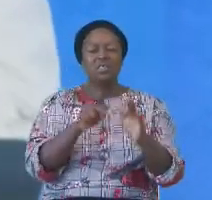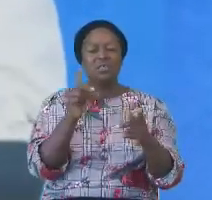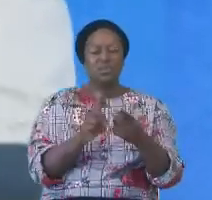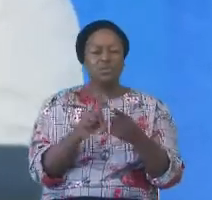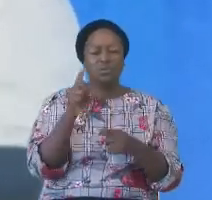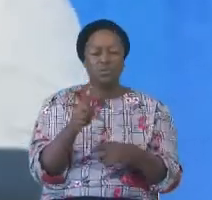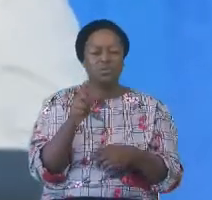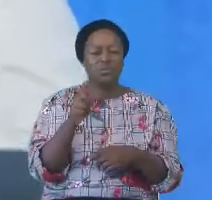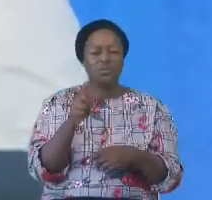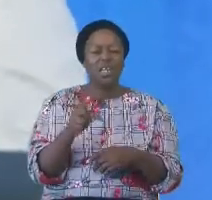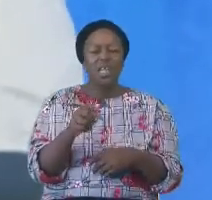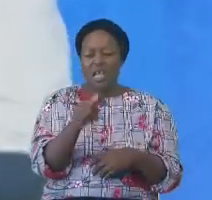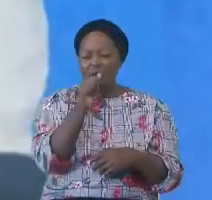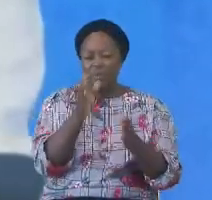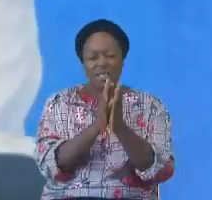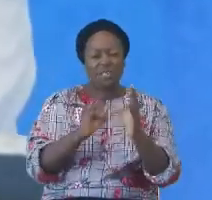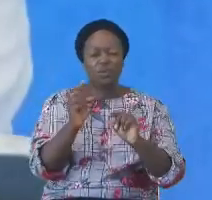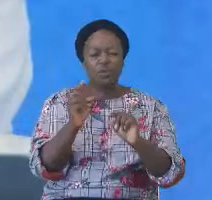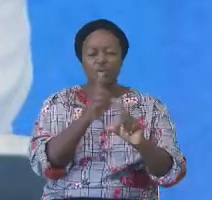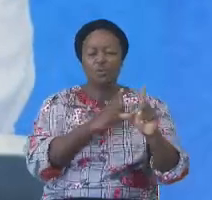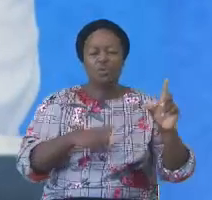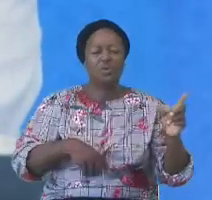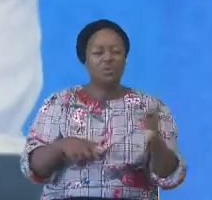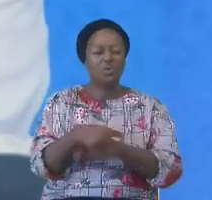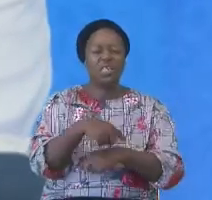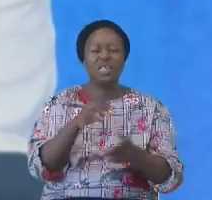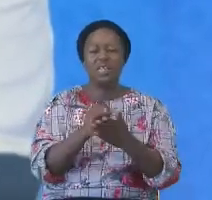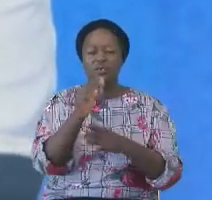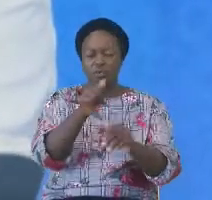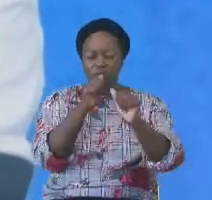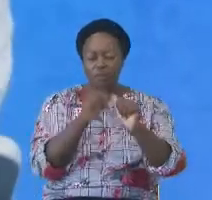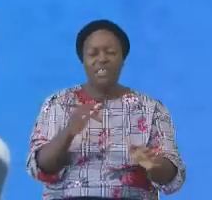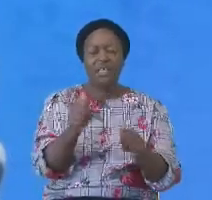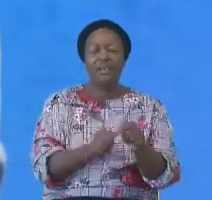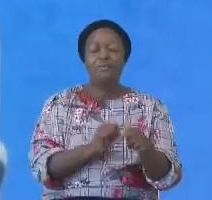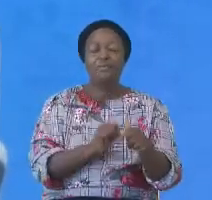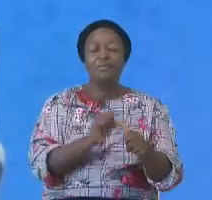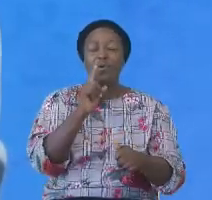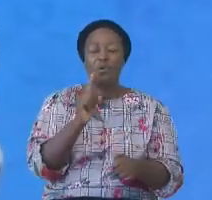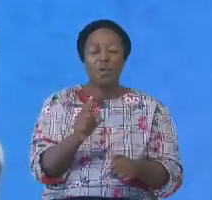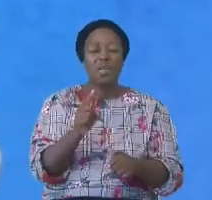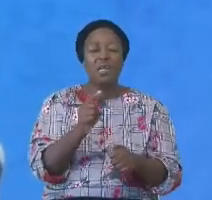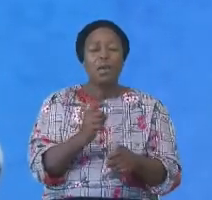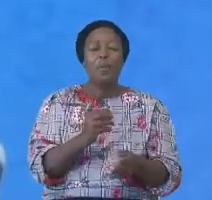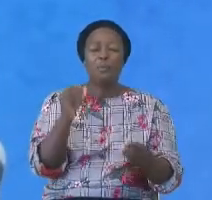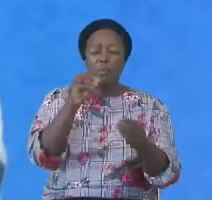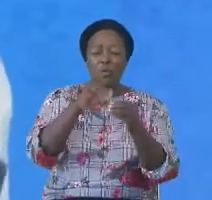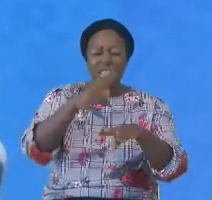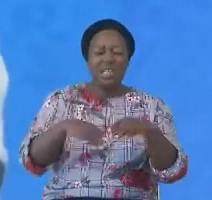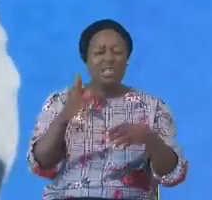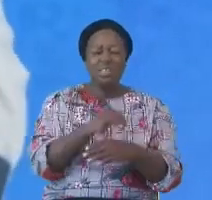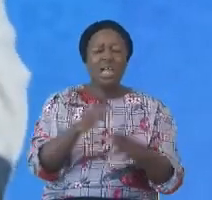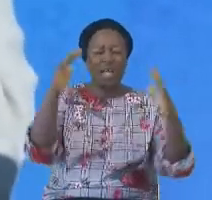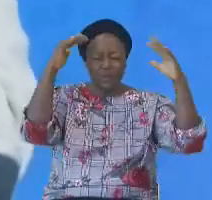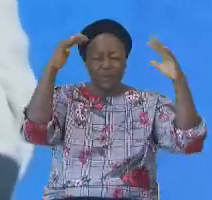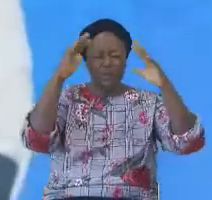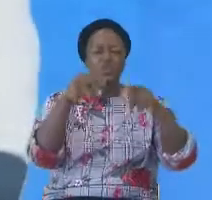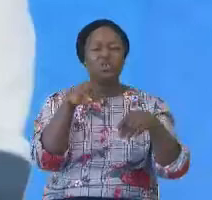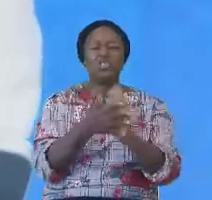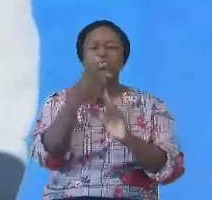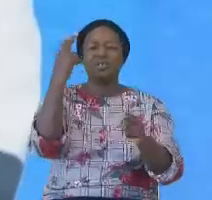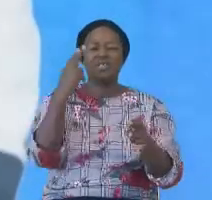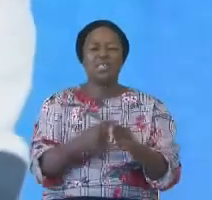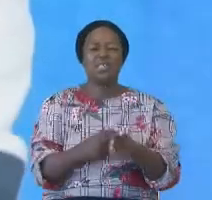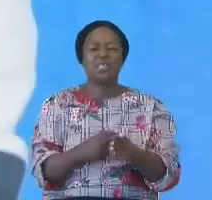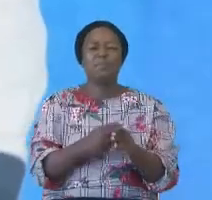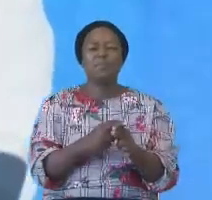you for their love their commitment and their yieldedness unto you i'm asking the lord today you bless